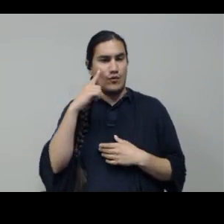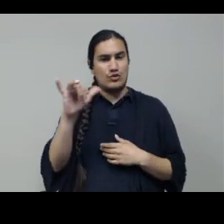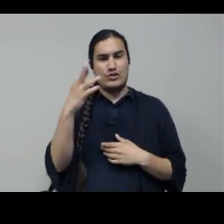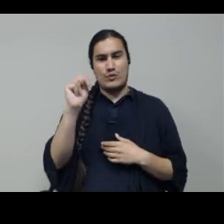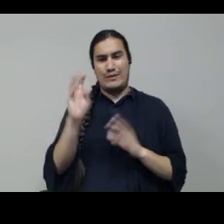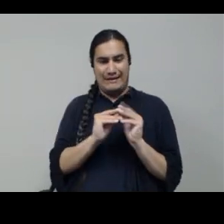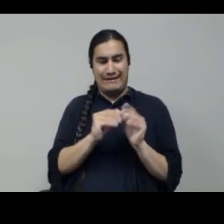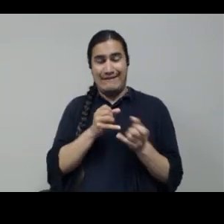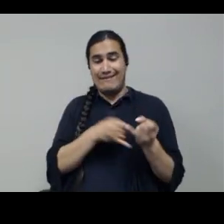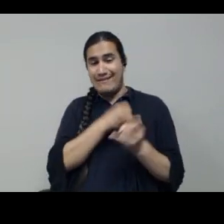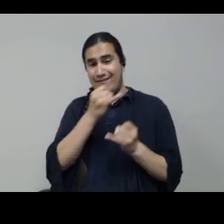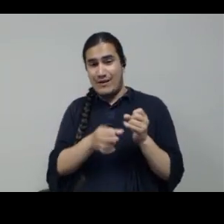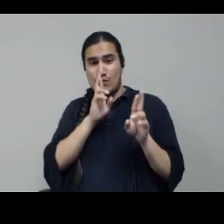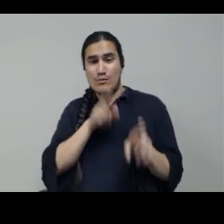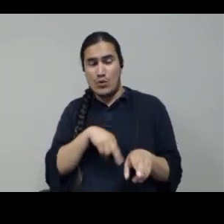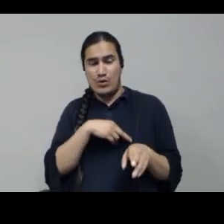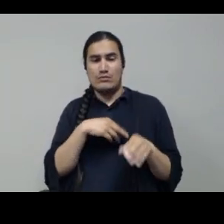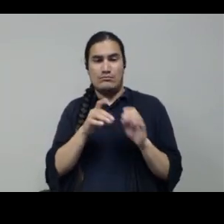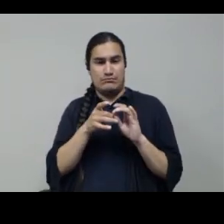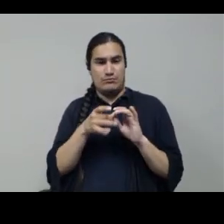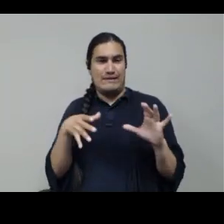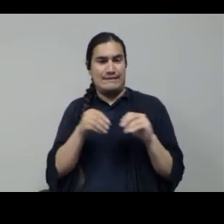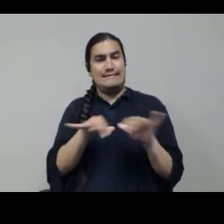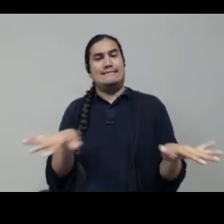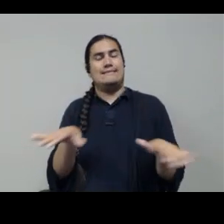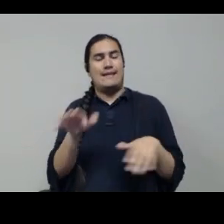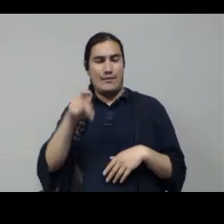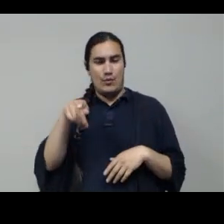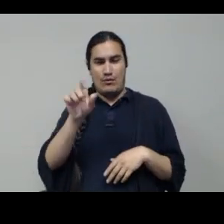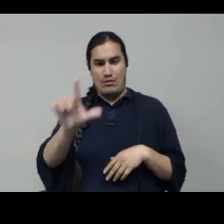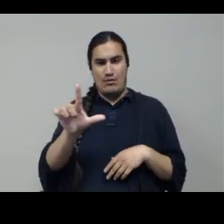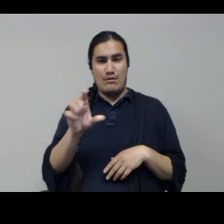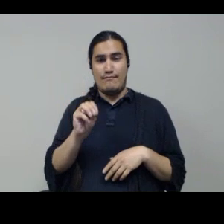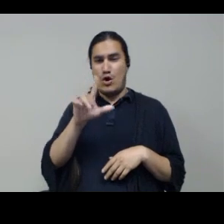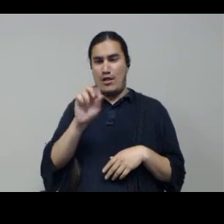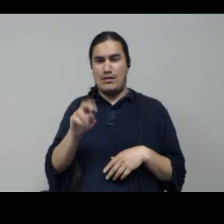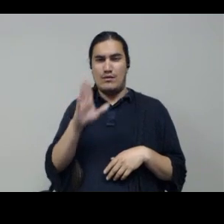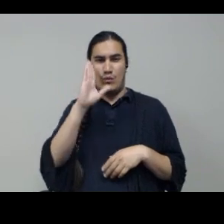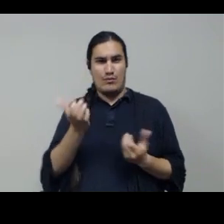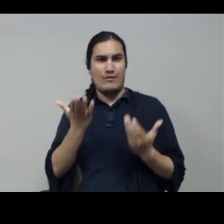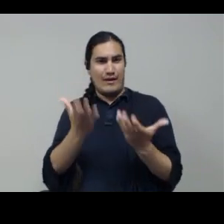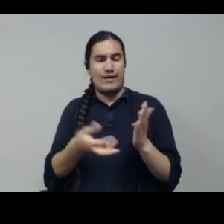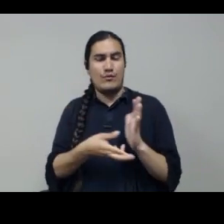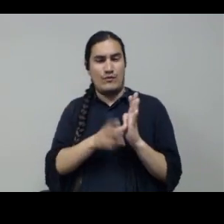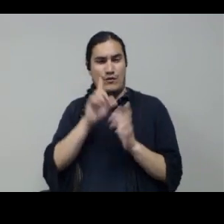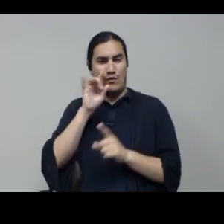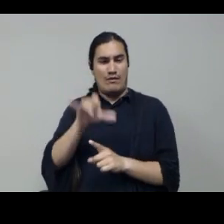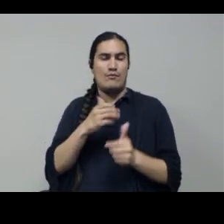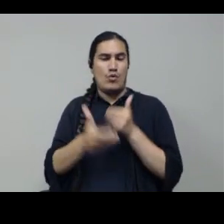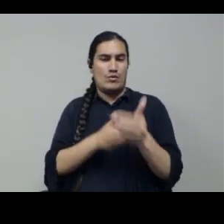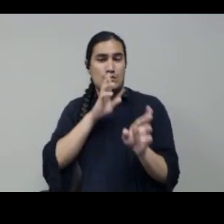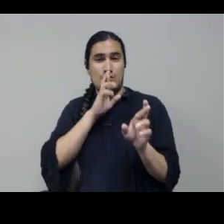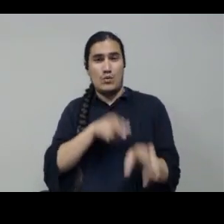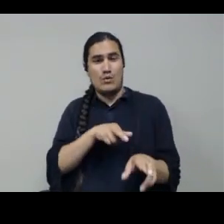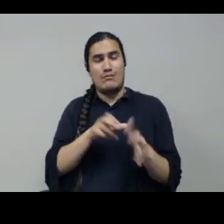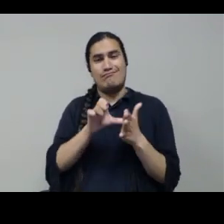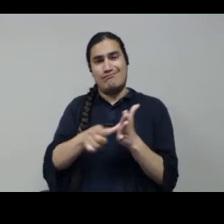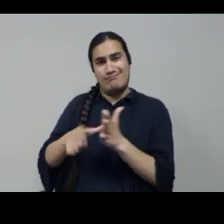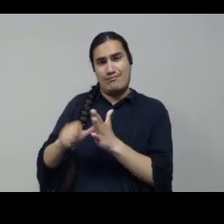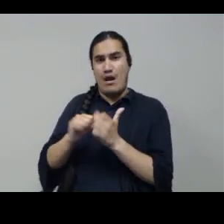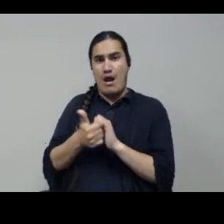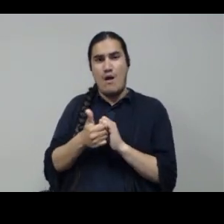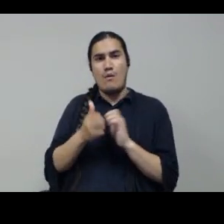final report was released in April. Marlon will provide an overview of the Implementation Progress Report, highlight how the